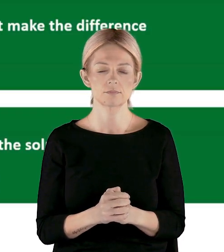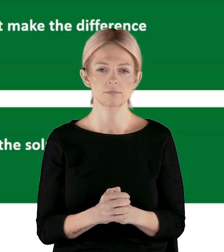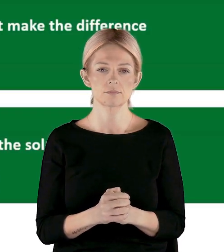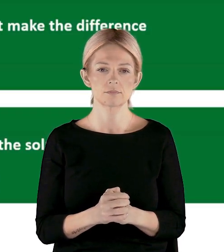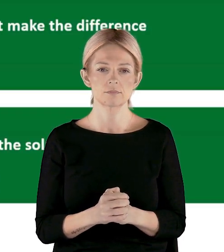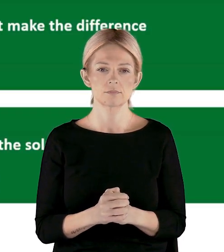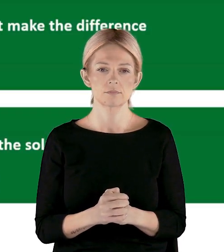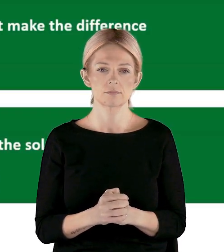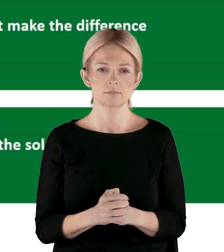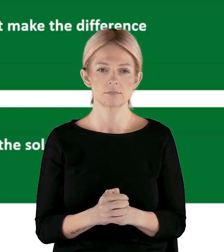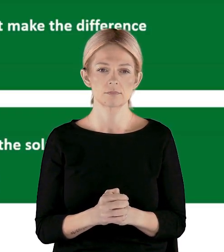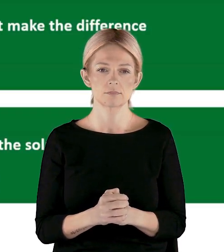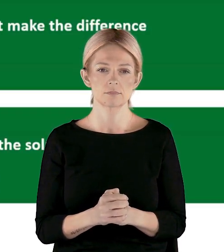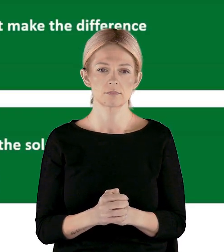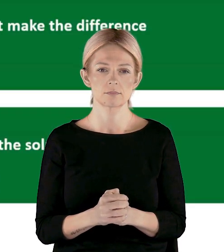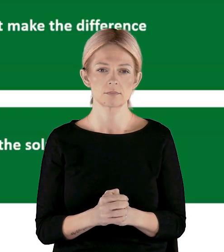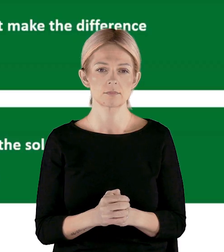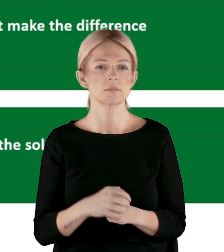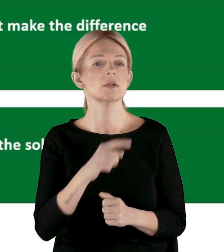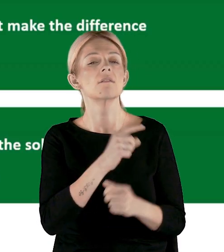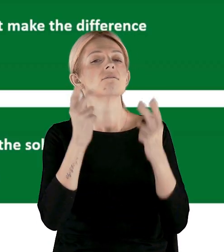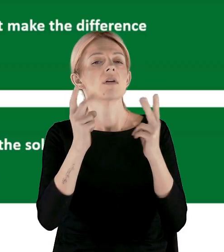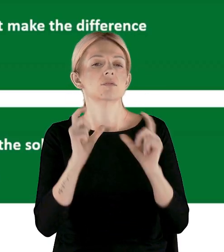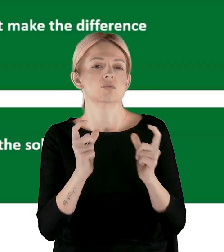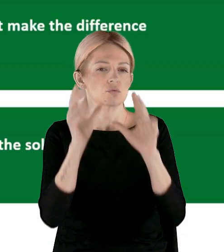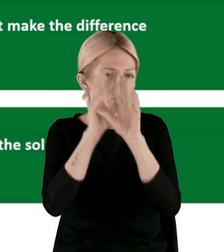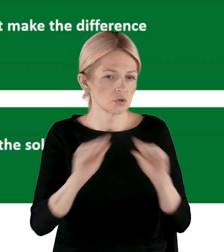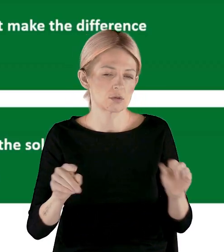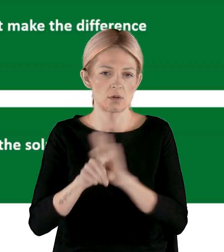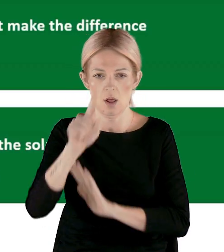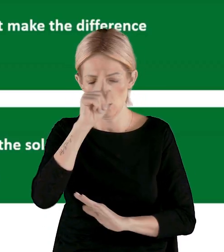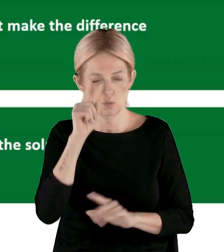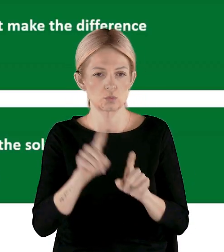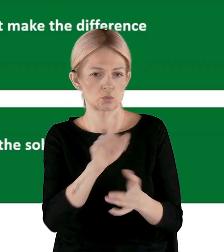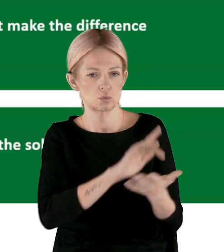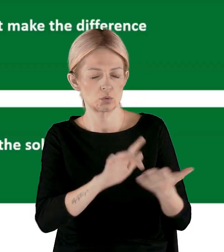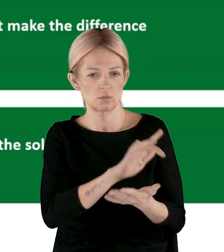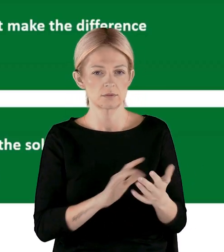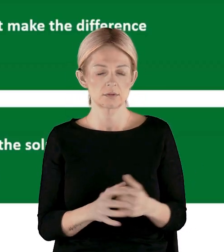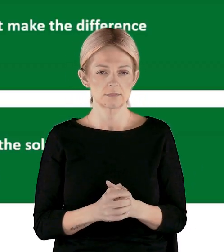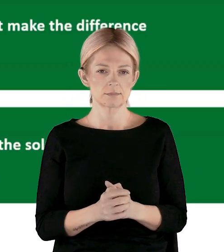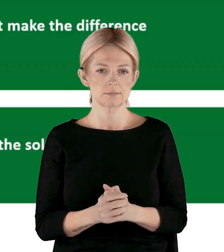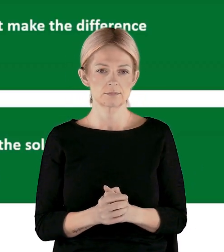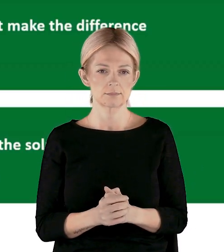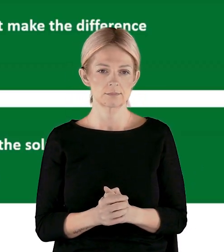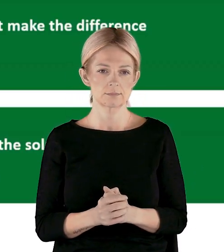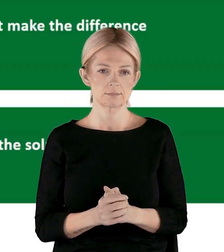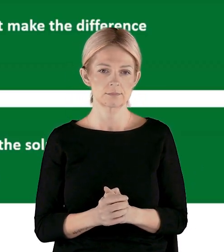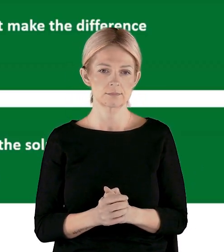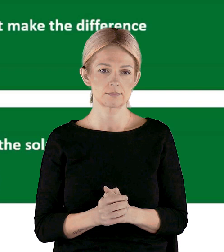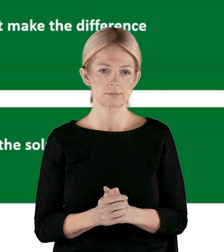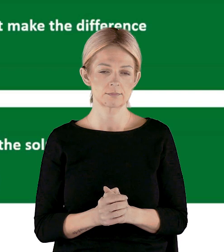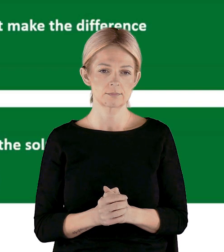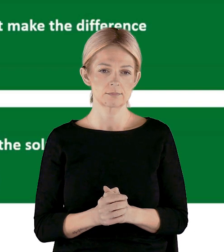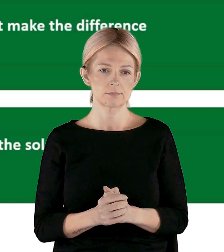to behave. And the values that can make a difference mainly are to be